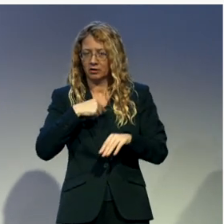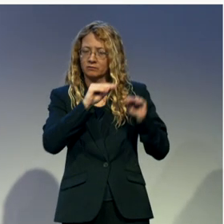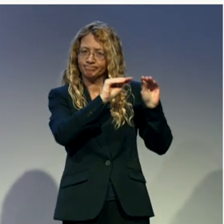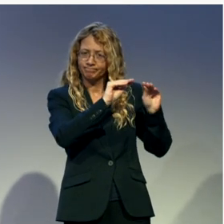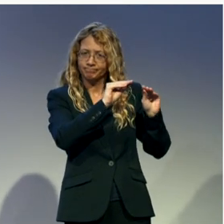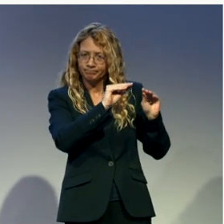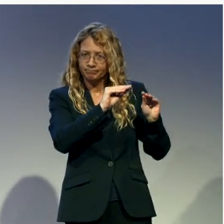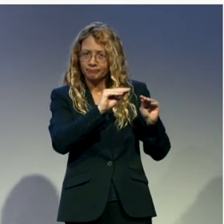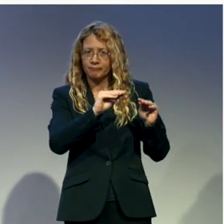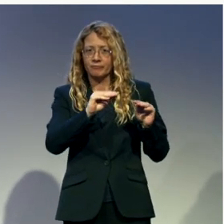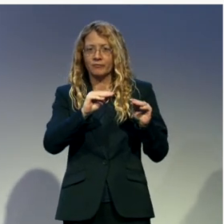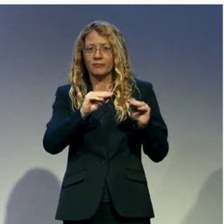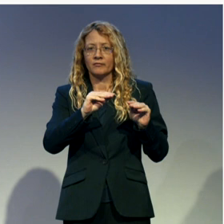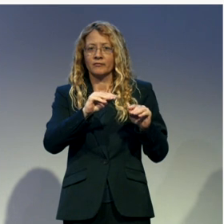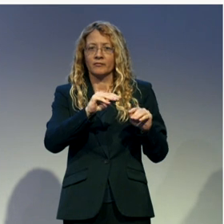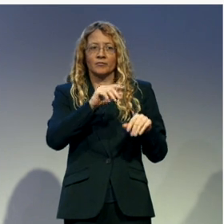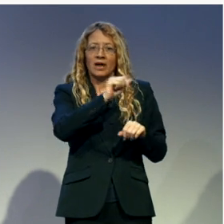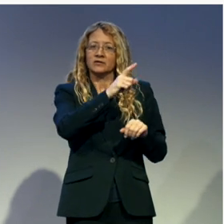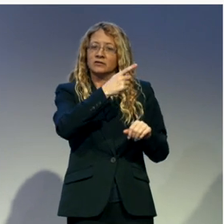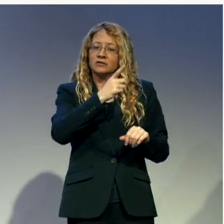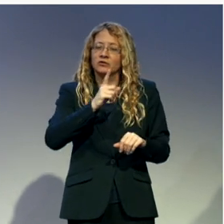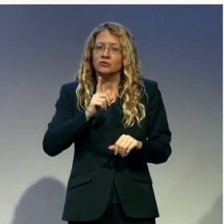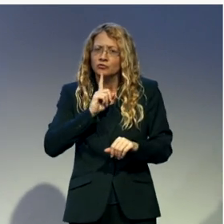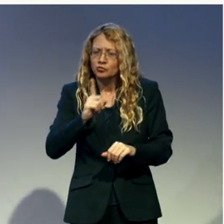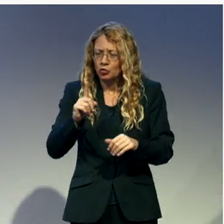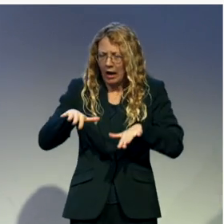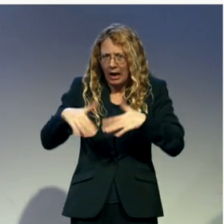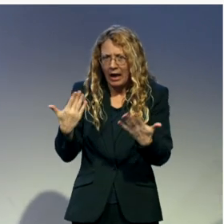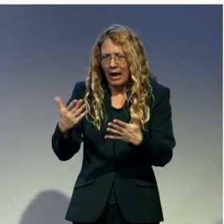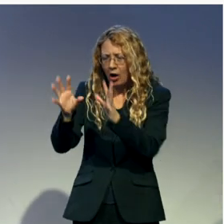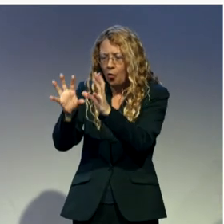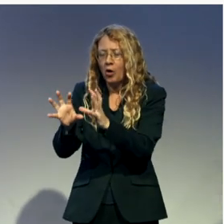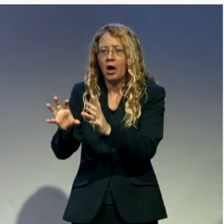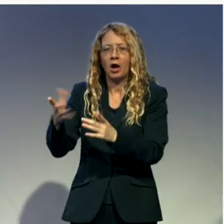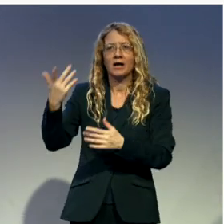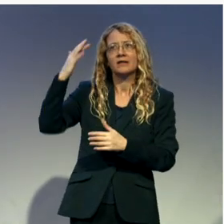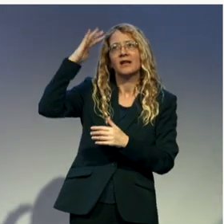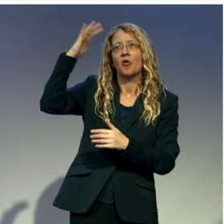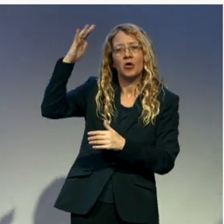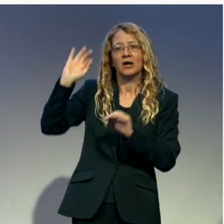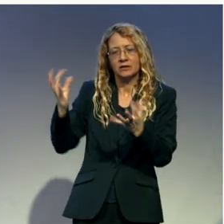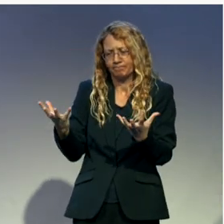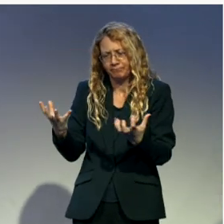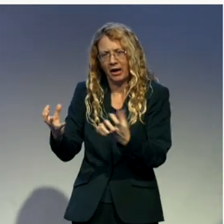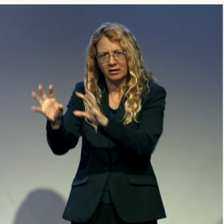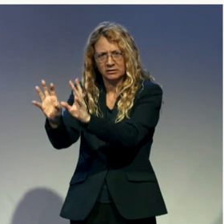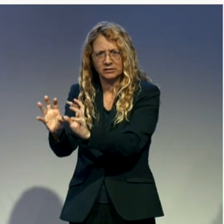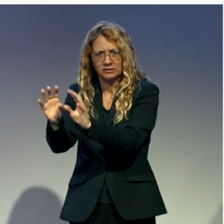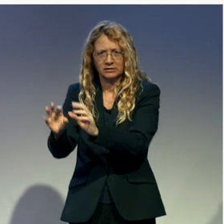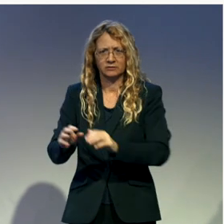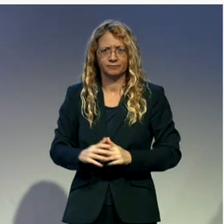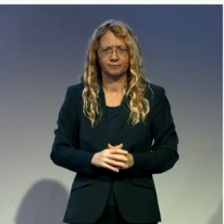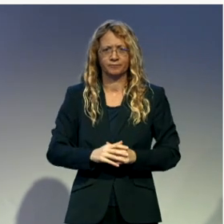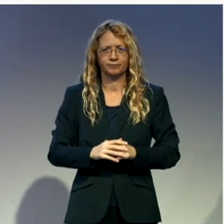hospital. They talk to the patients, they make they're trained to make patients feel